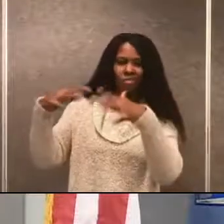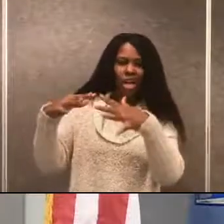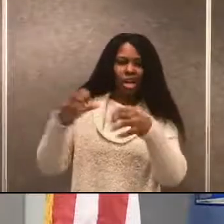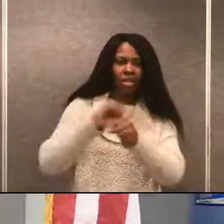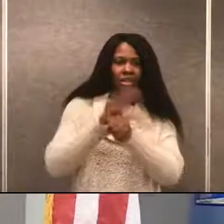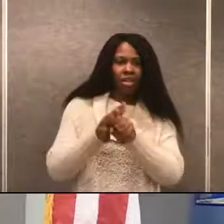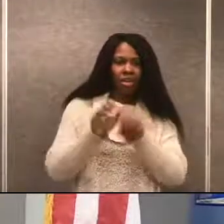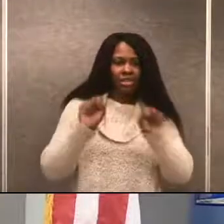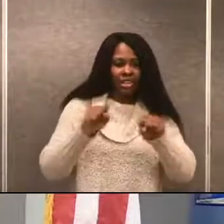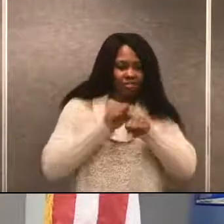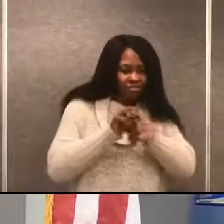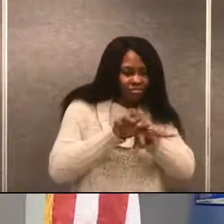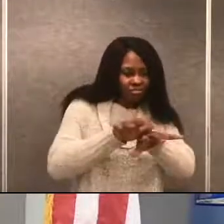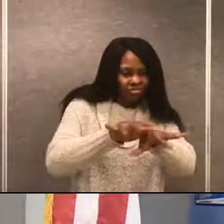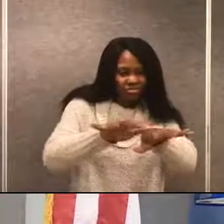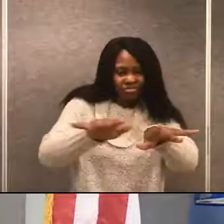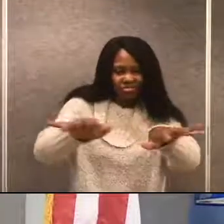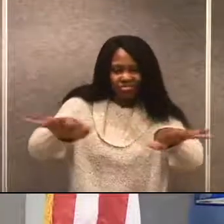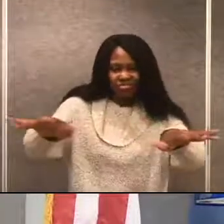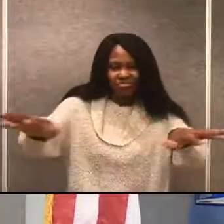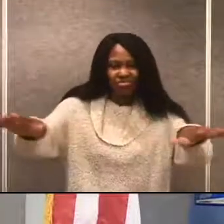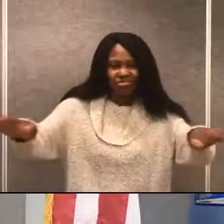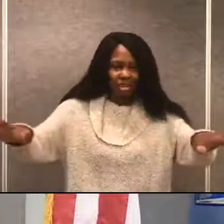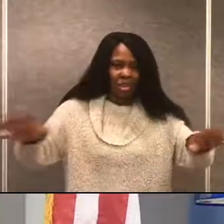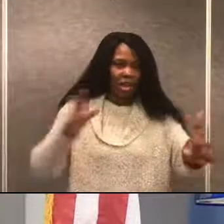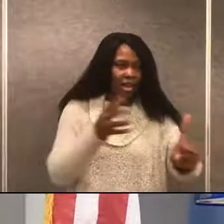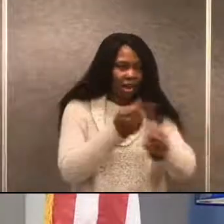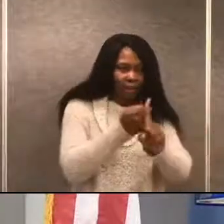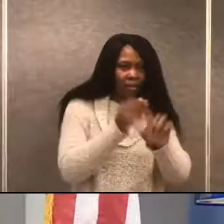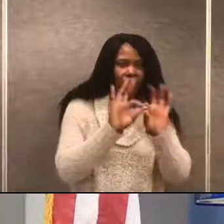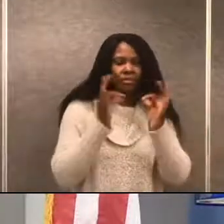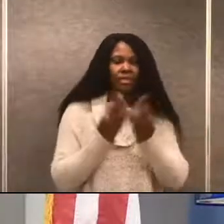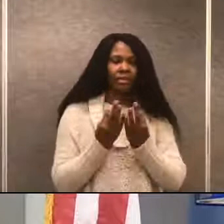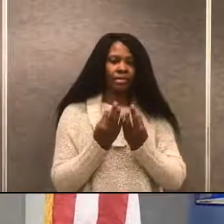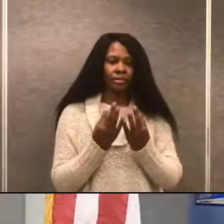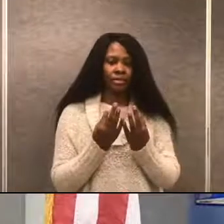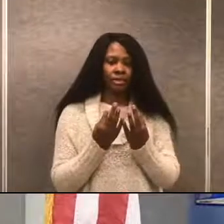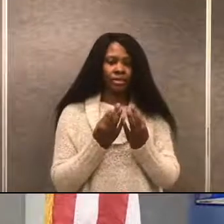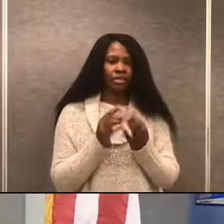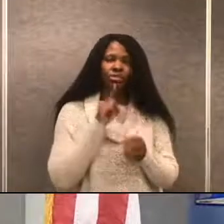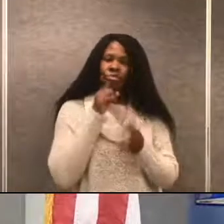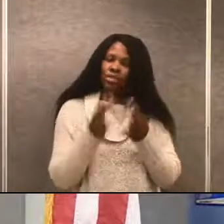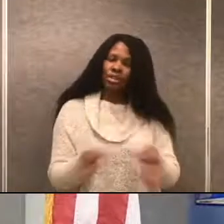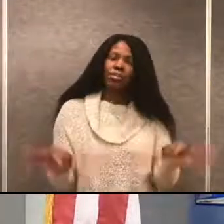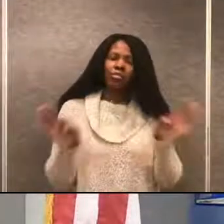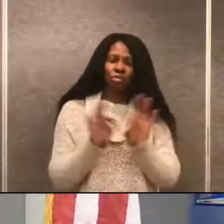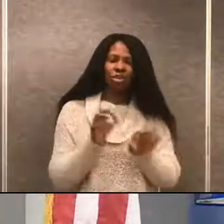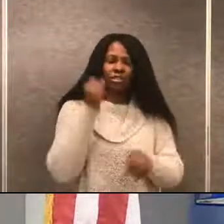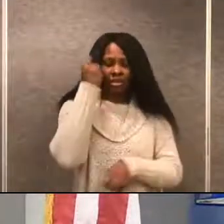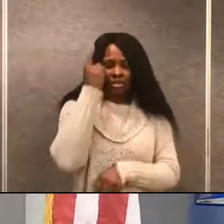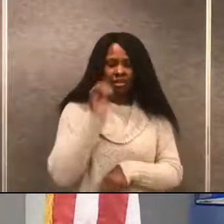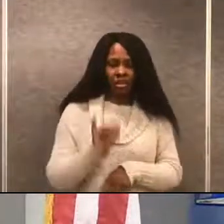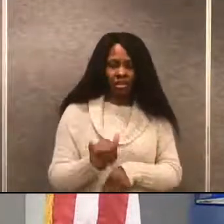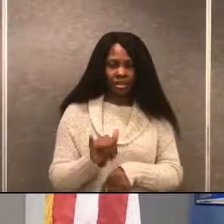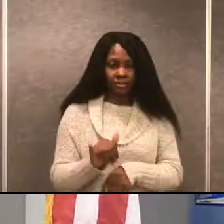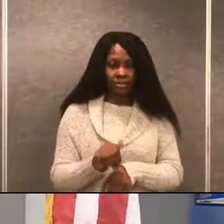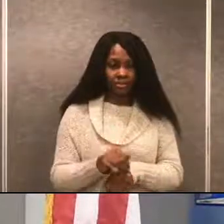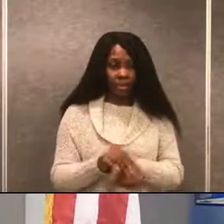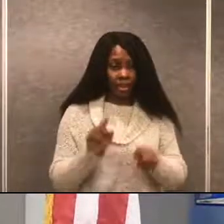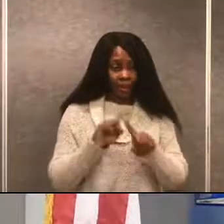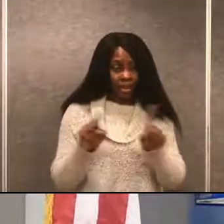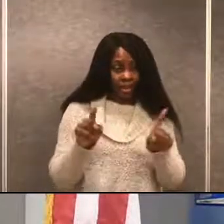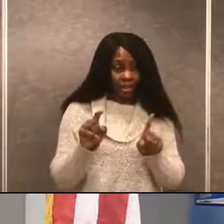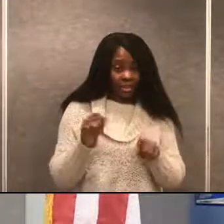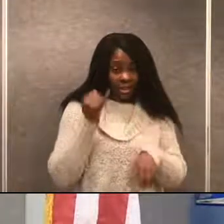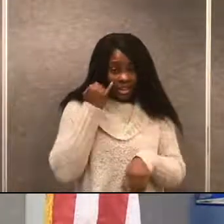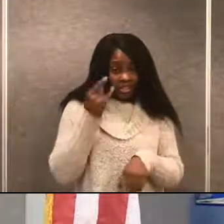one individual to another or significantly impact a family. And so it's important to be mindful of that. But if for some reason,